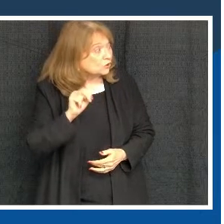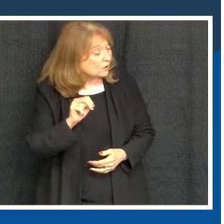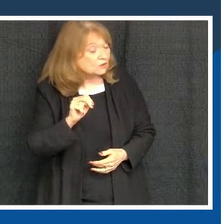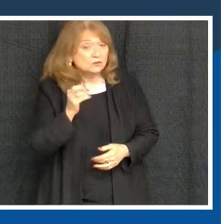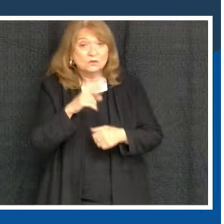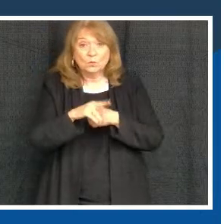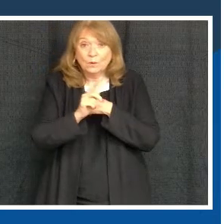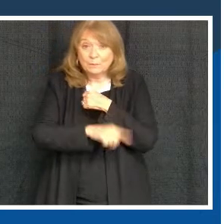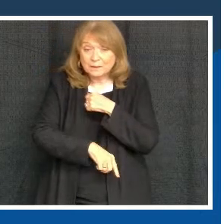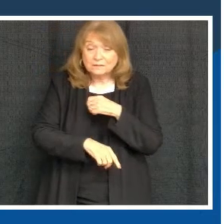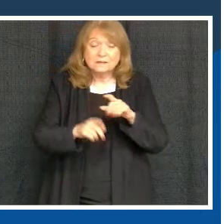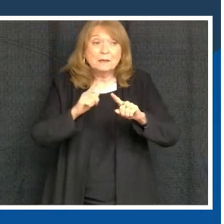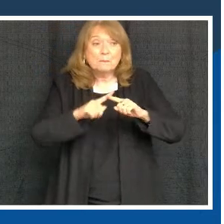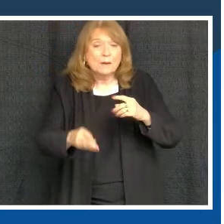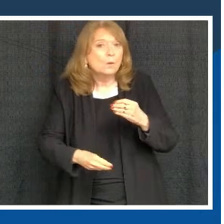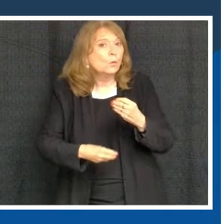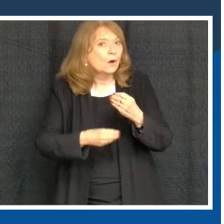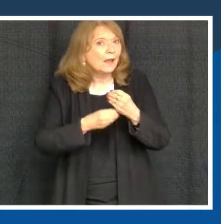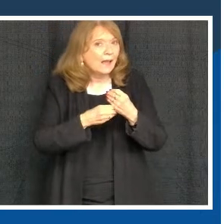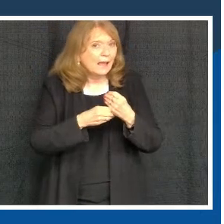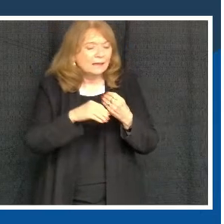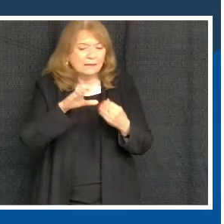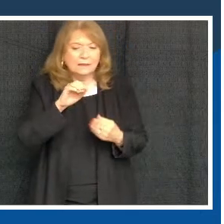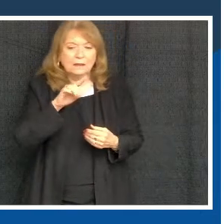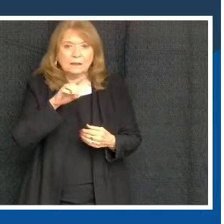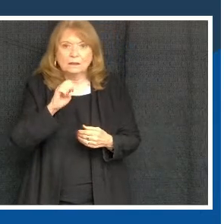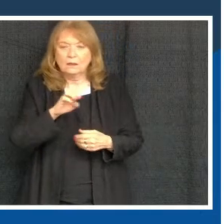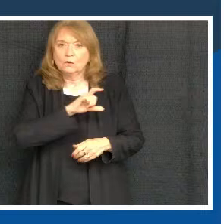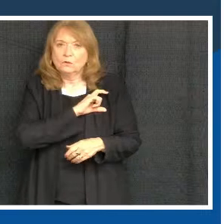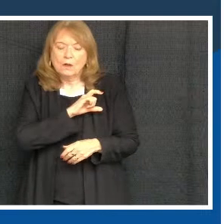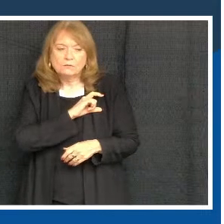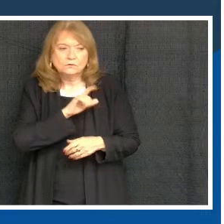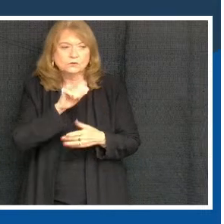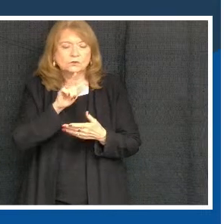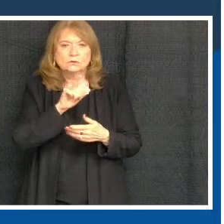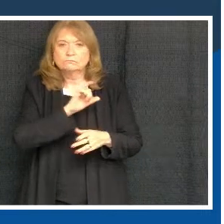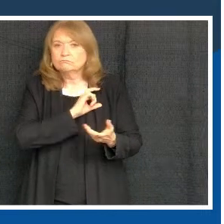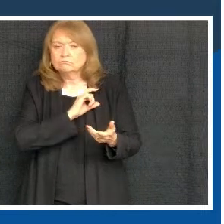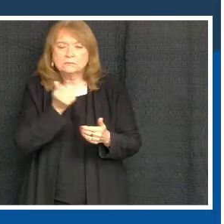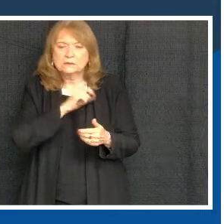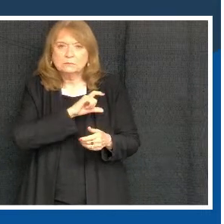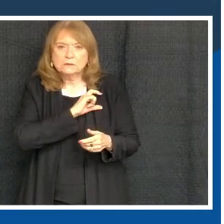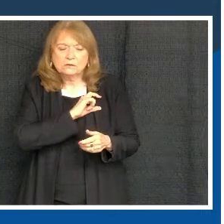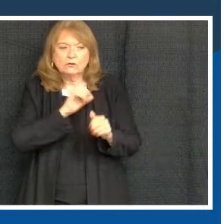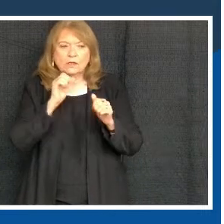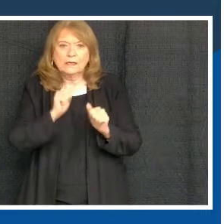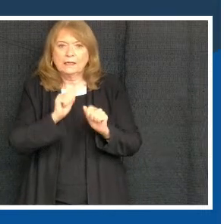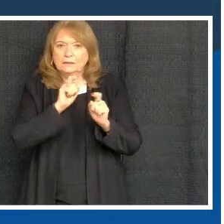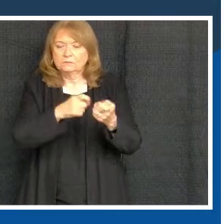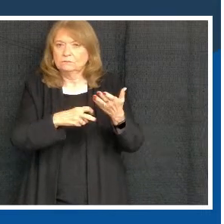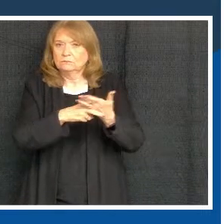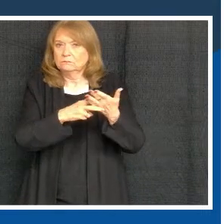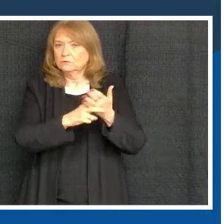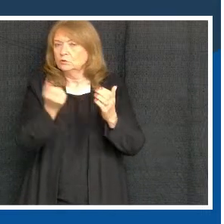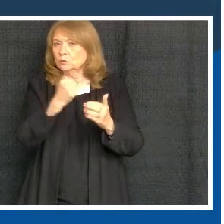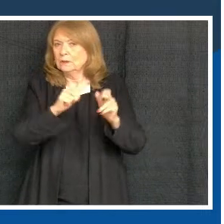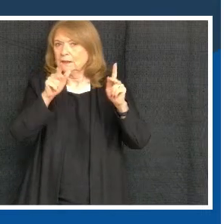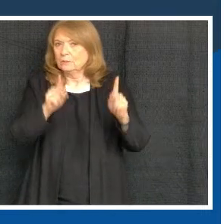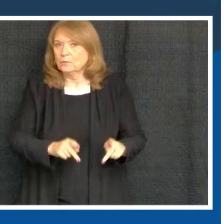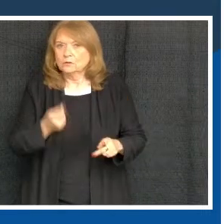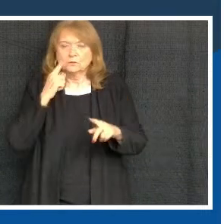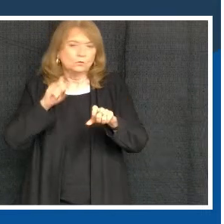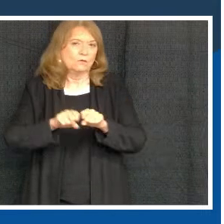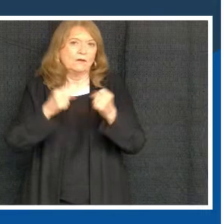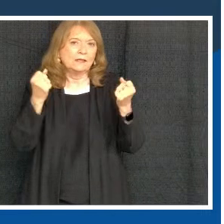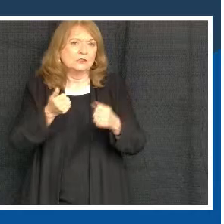about a code officer or law enforcement officer is hereby empowered to issue citations to any person for violation of